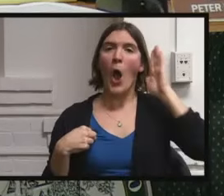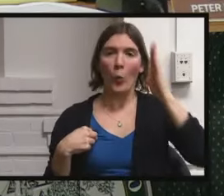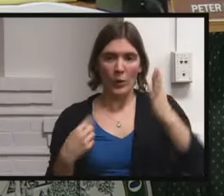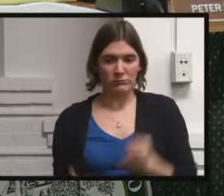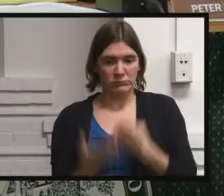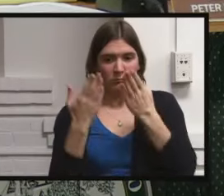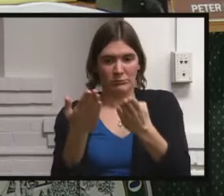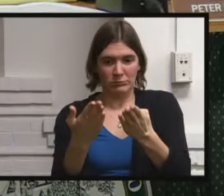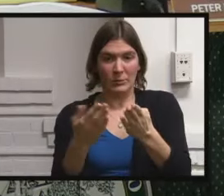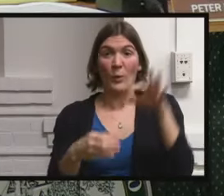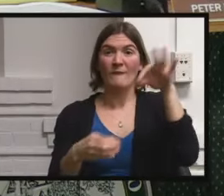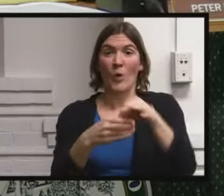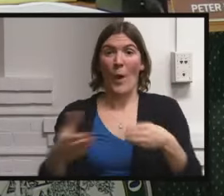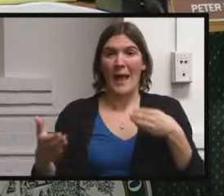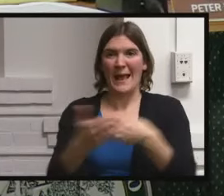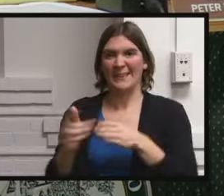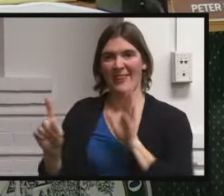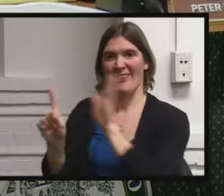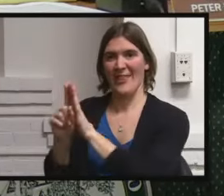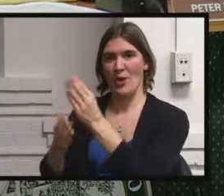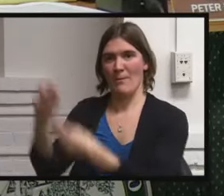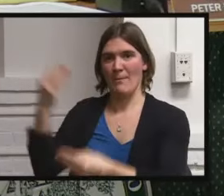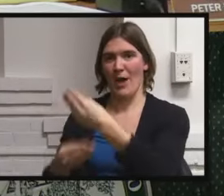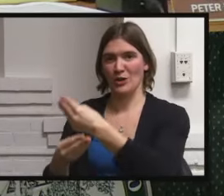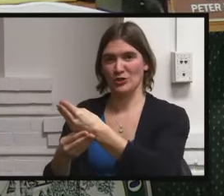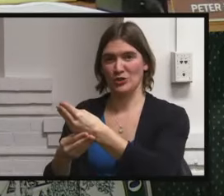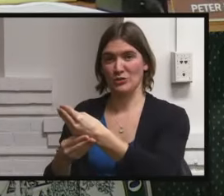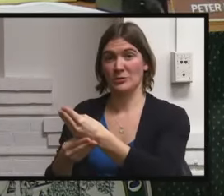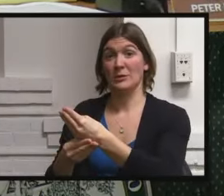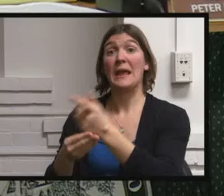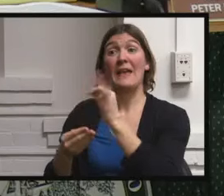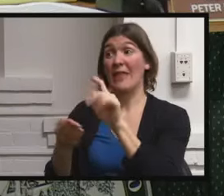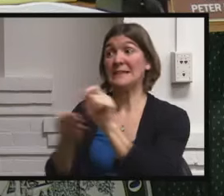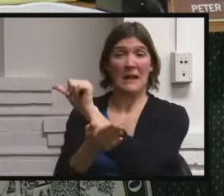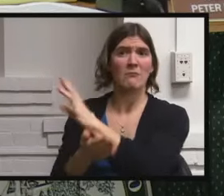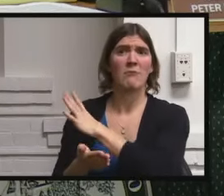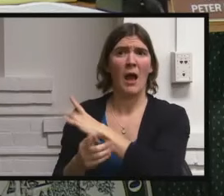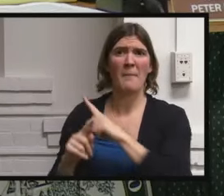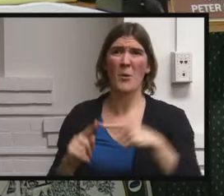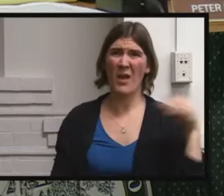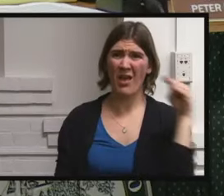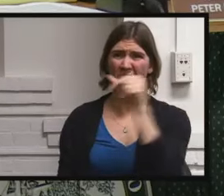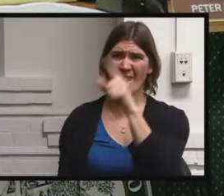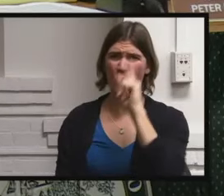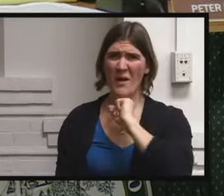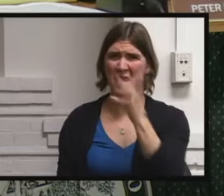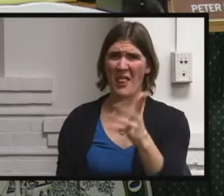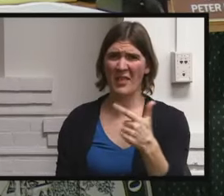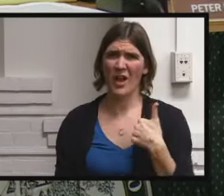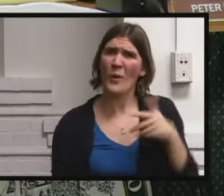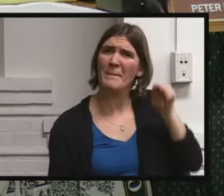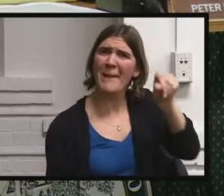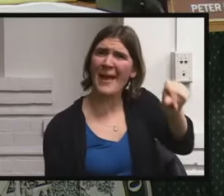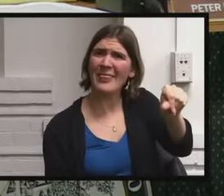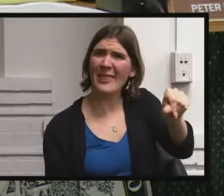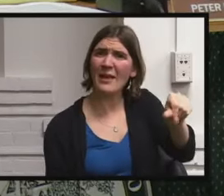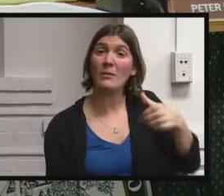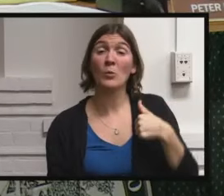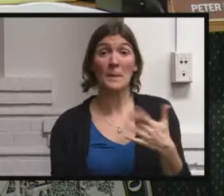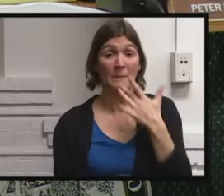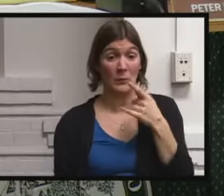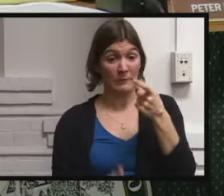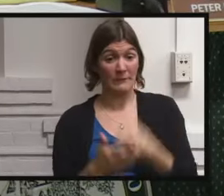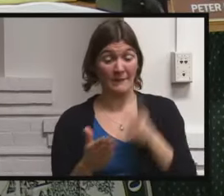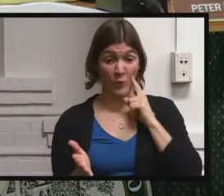recommend next week that we vote against the budget unless that's taken out, because we shouldn't be paying that. And we think that it should be a fee-for-service